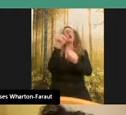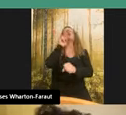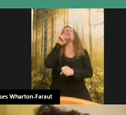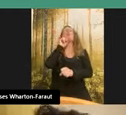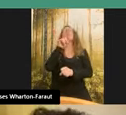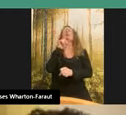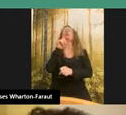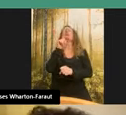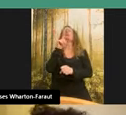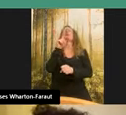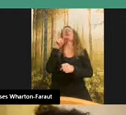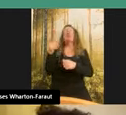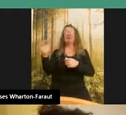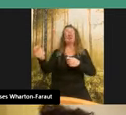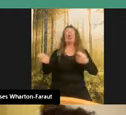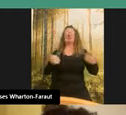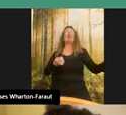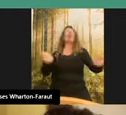conducts the carnival.